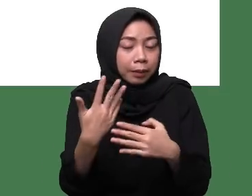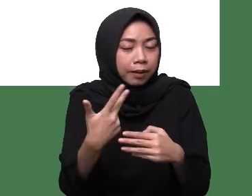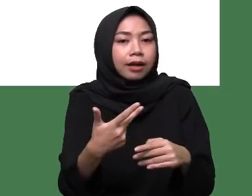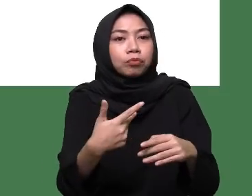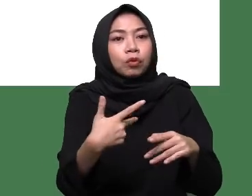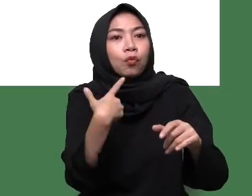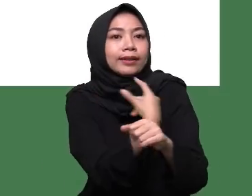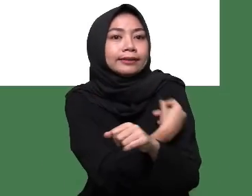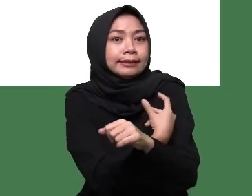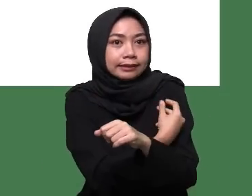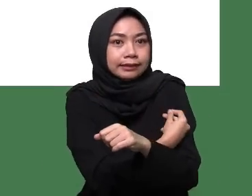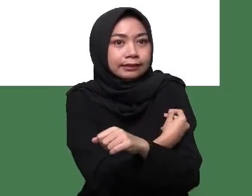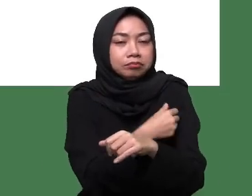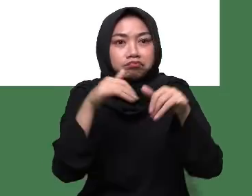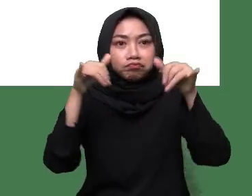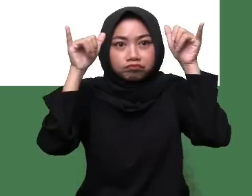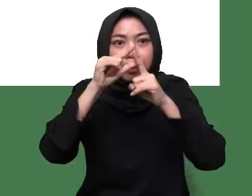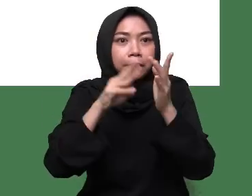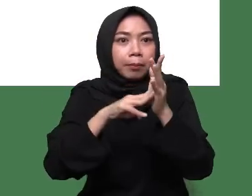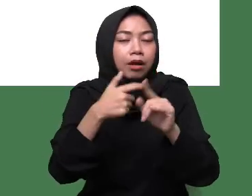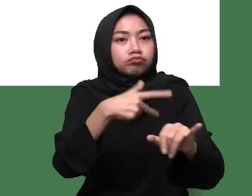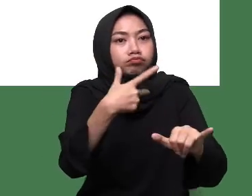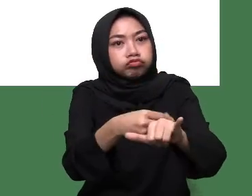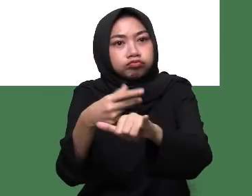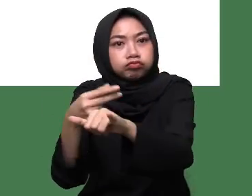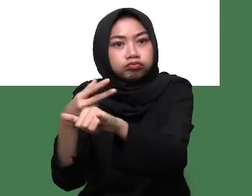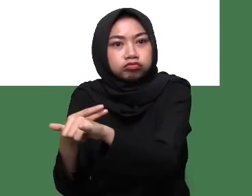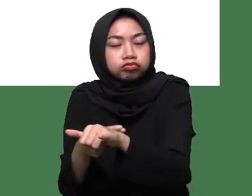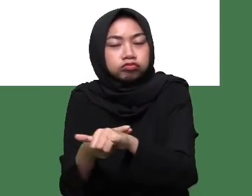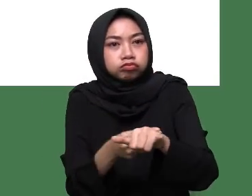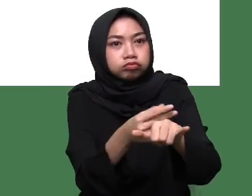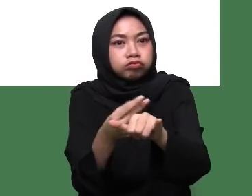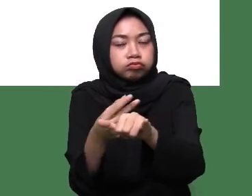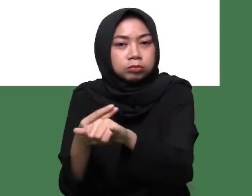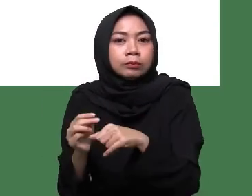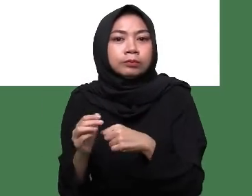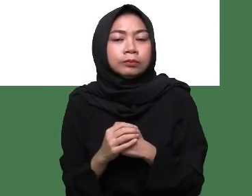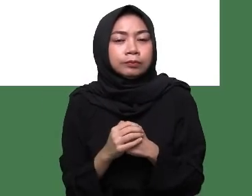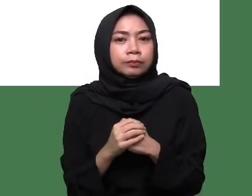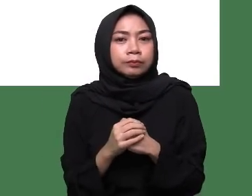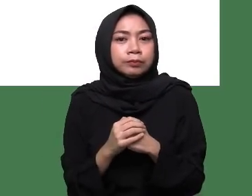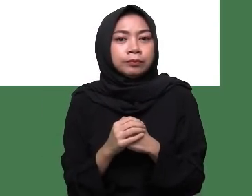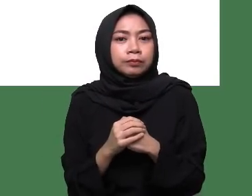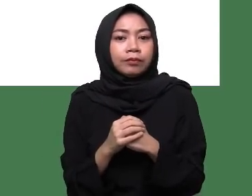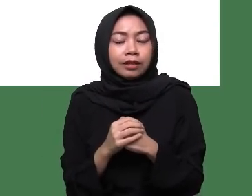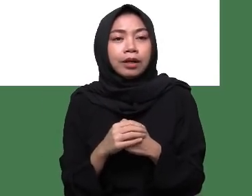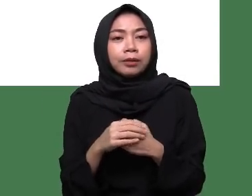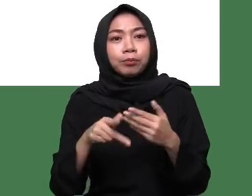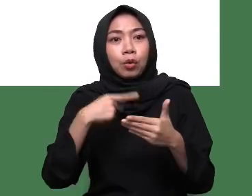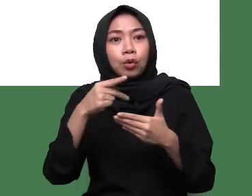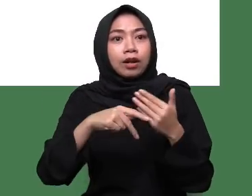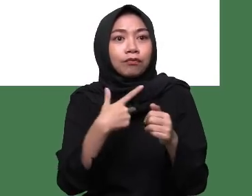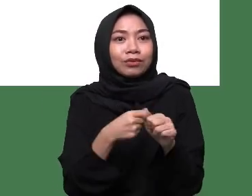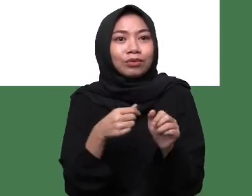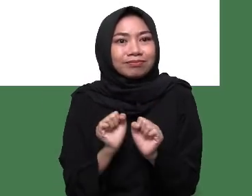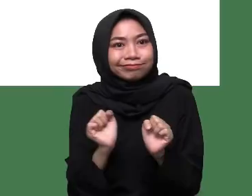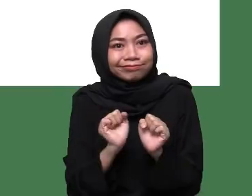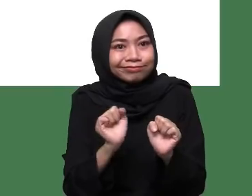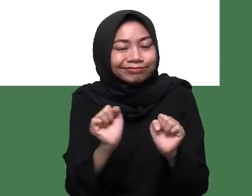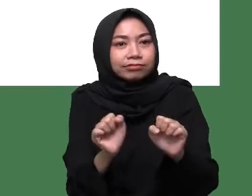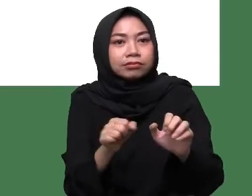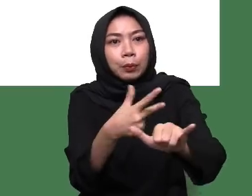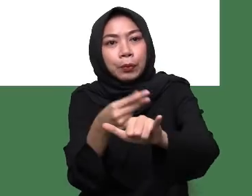In Indonesia, there has been a slight increase in FMD confirmed cases, while the vaccinations program is accelerating